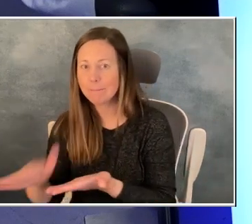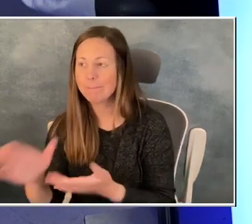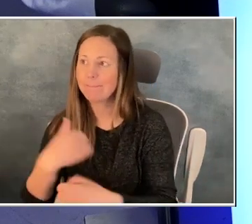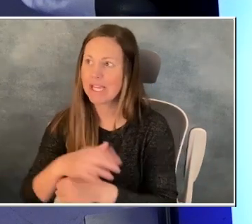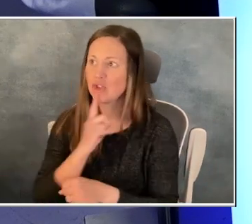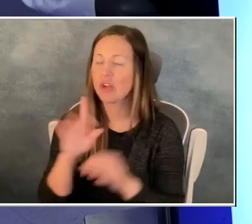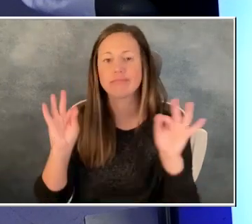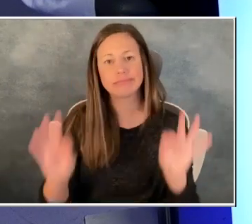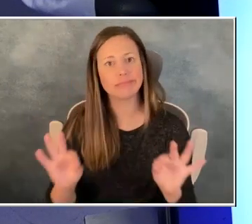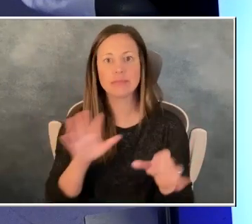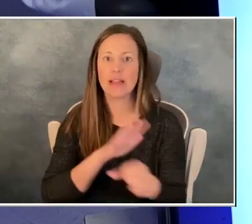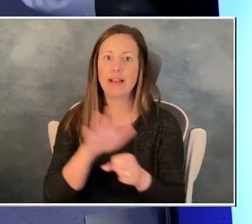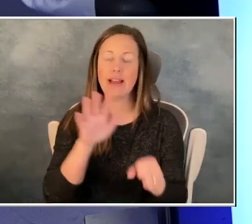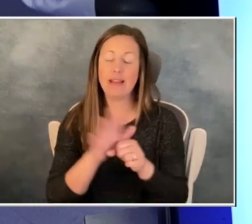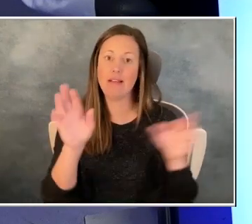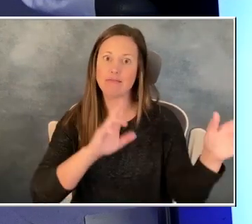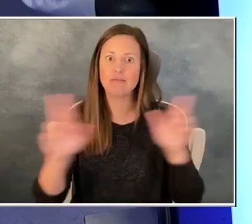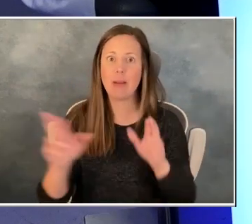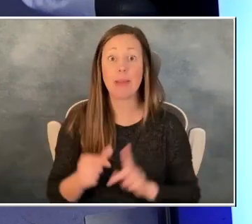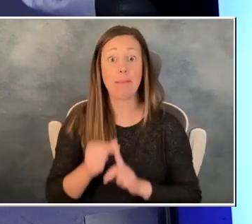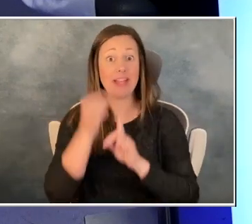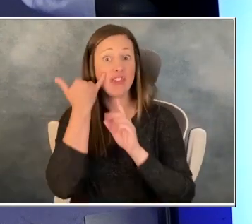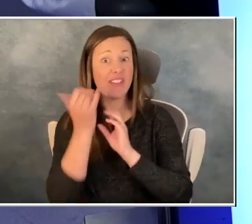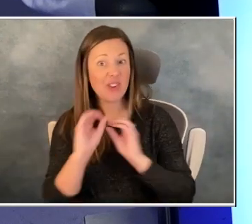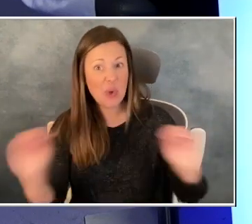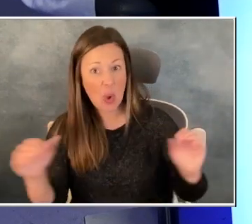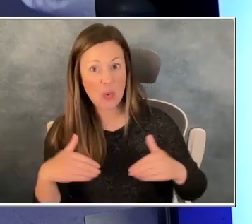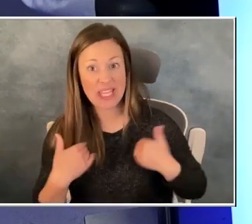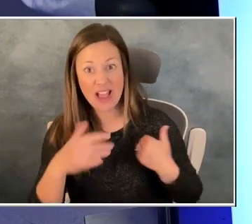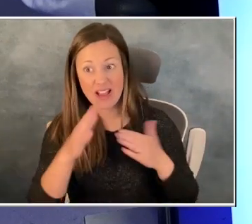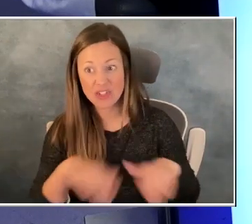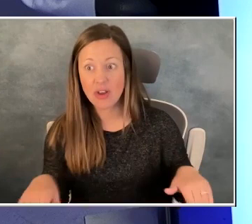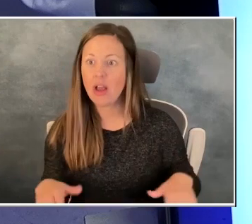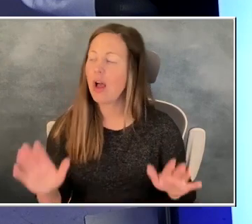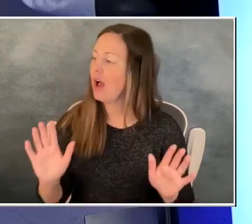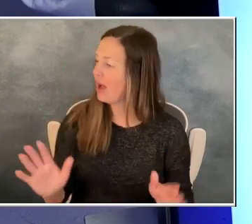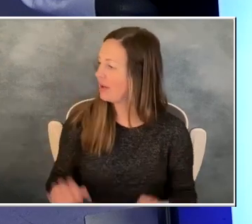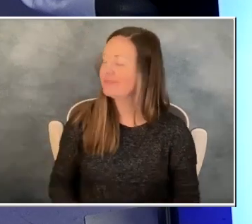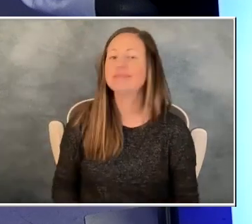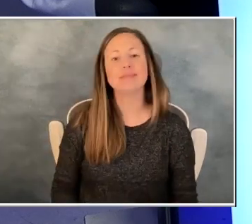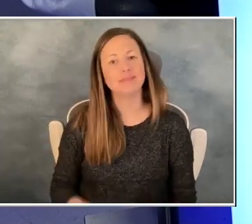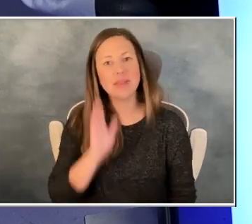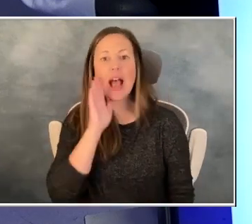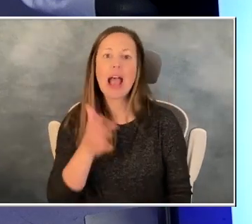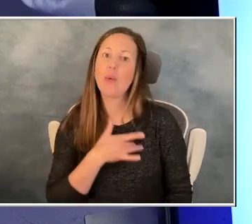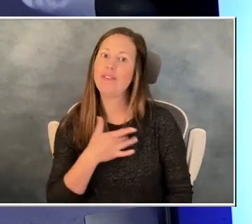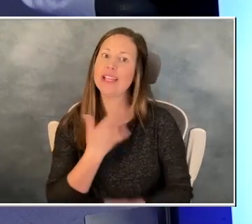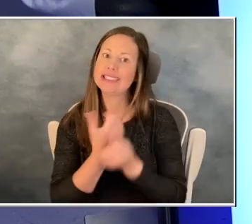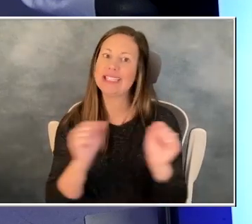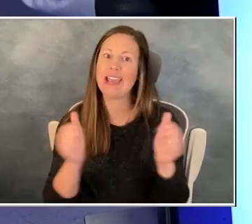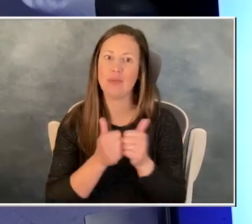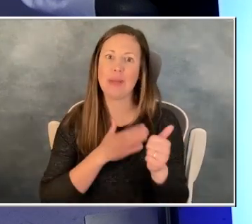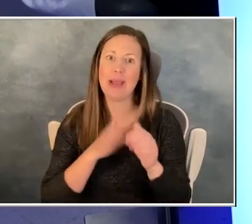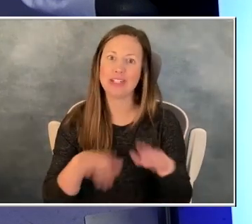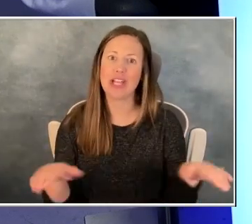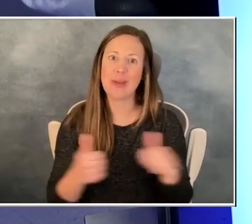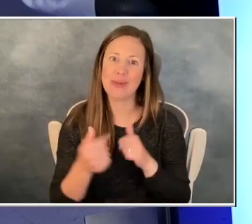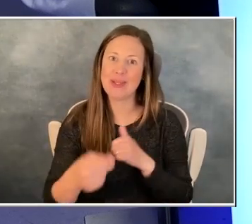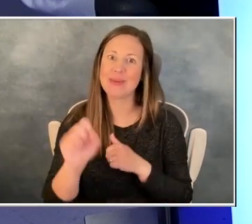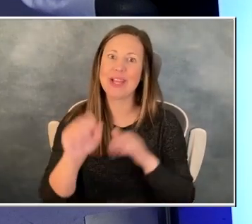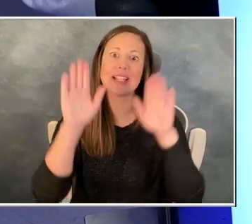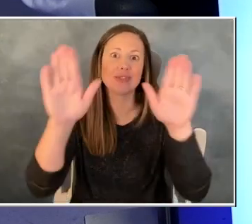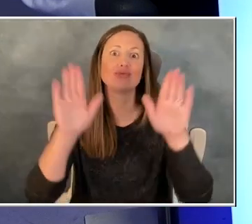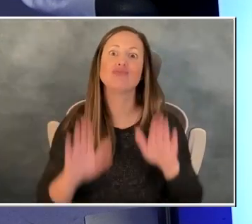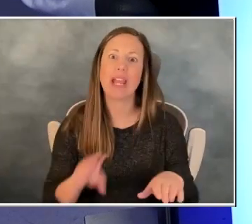don't have young children. Georgianne, I would feel so safe when I was a new mom with my child with you. That's great advice. Yes. That is,